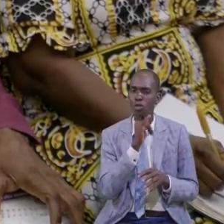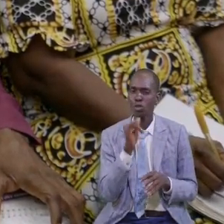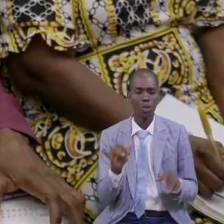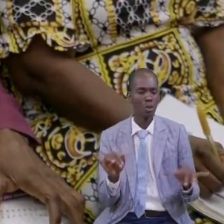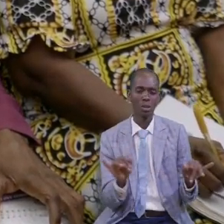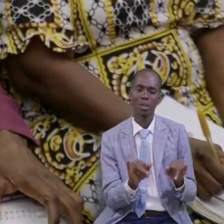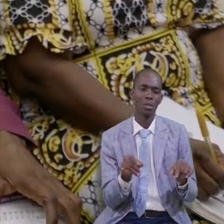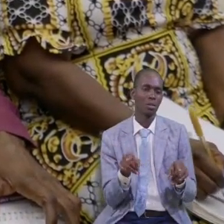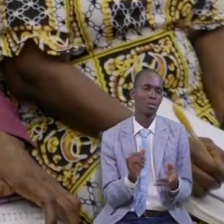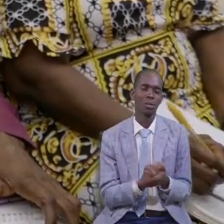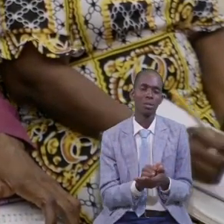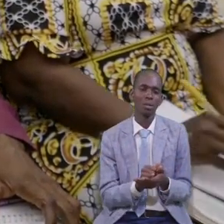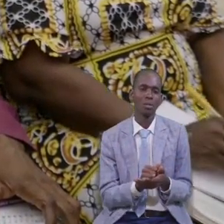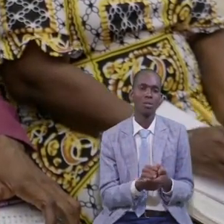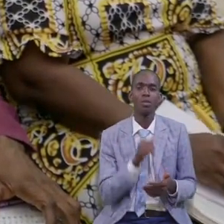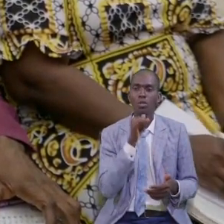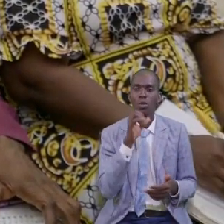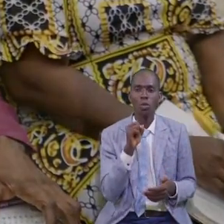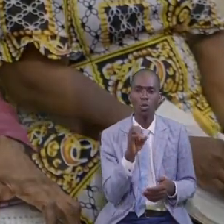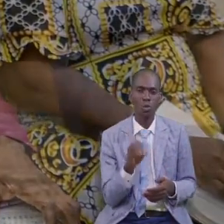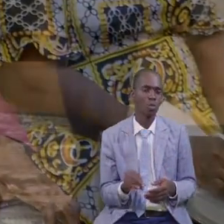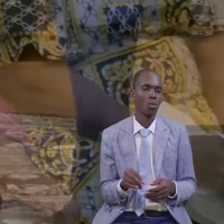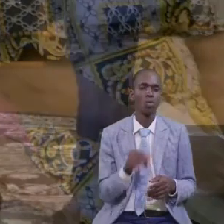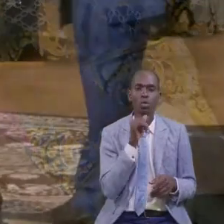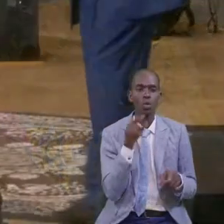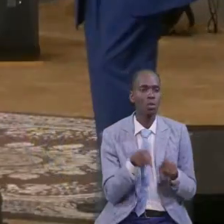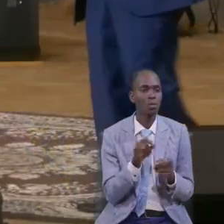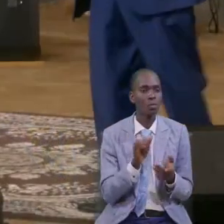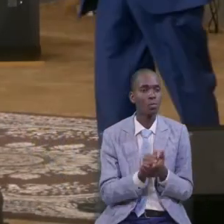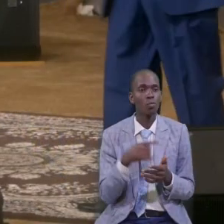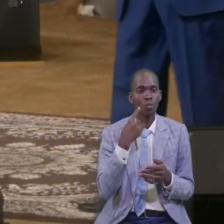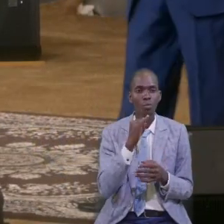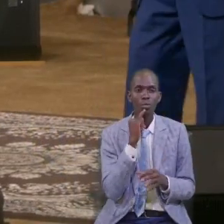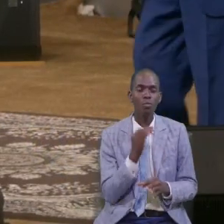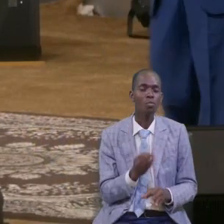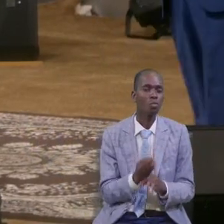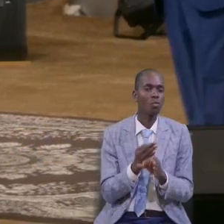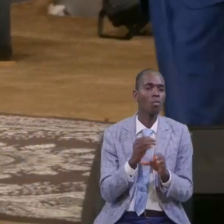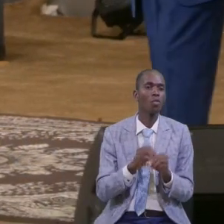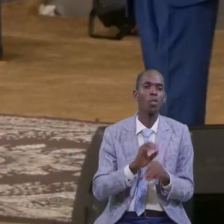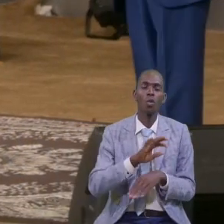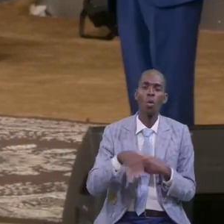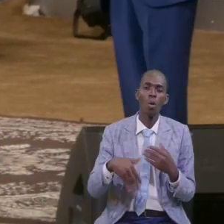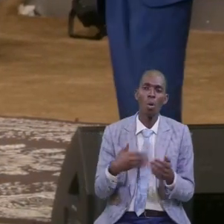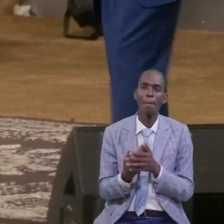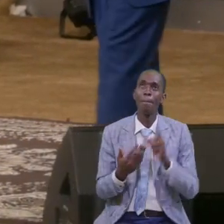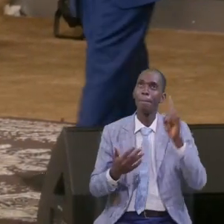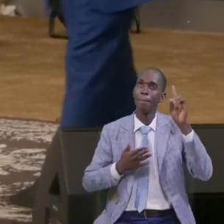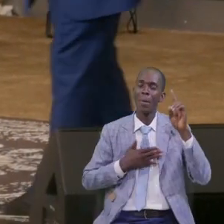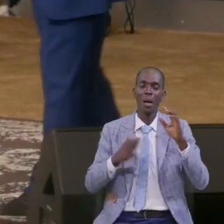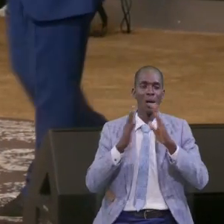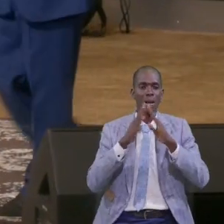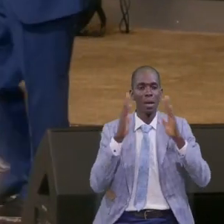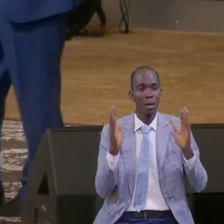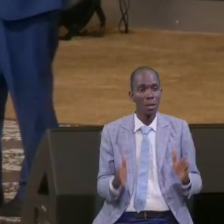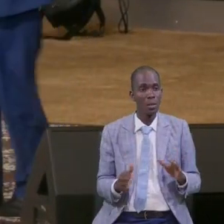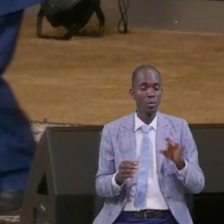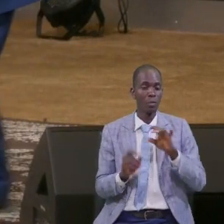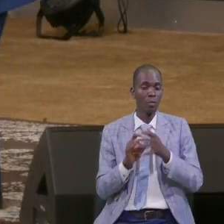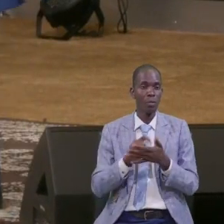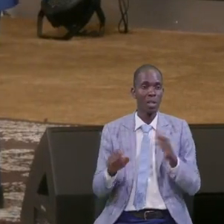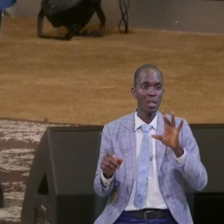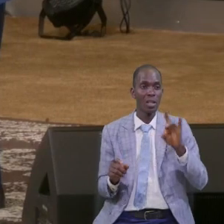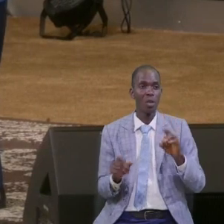faithful in all mine house. Verse 8, in verse 8, with him will I